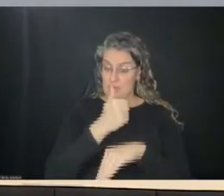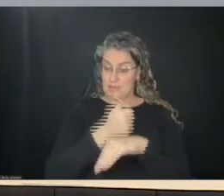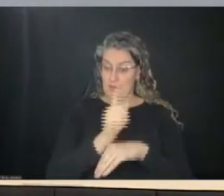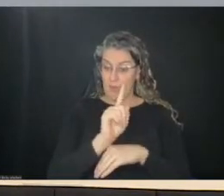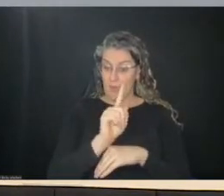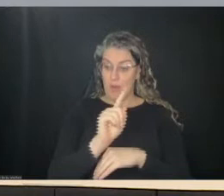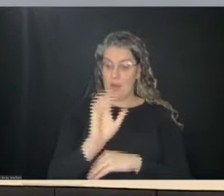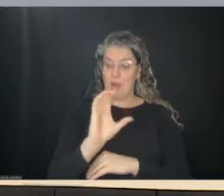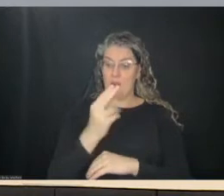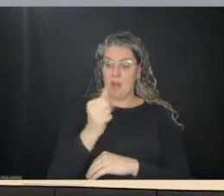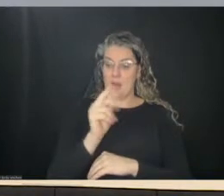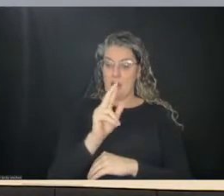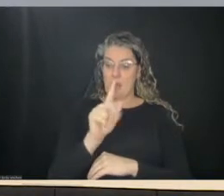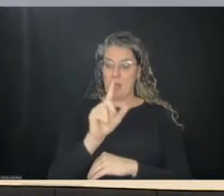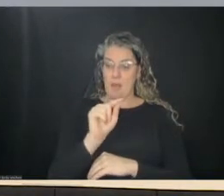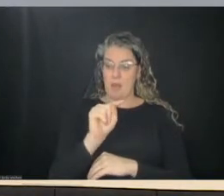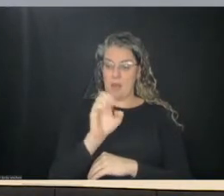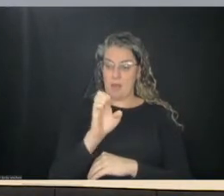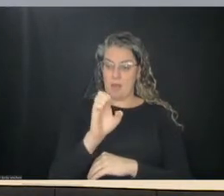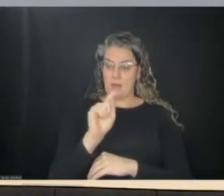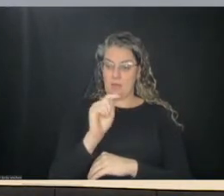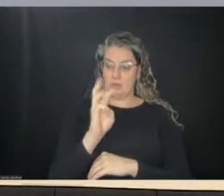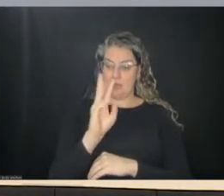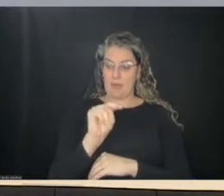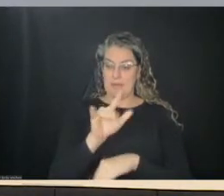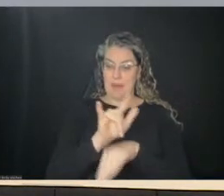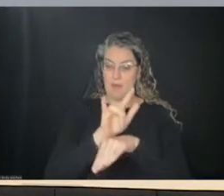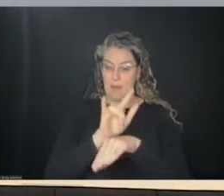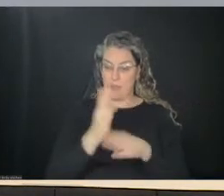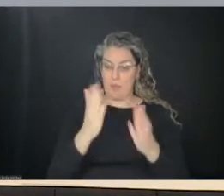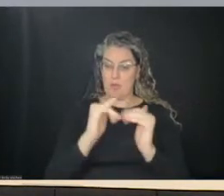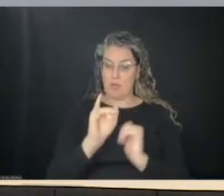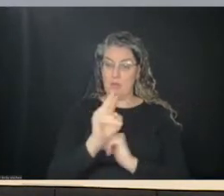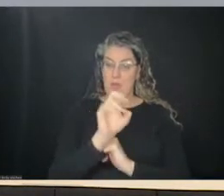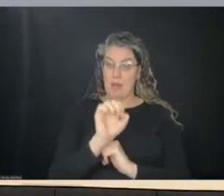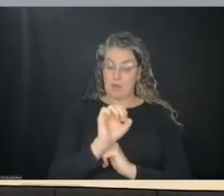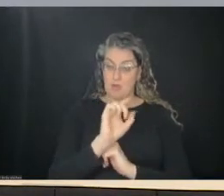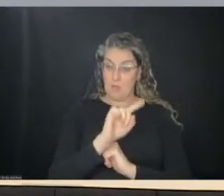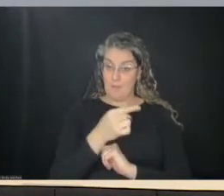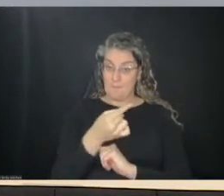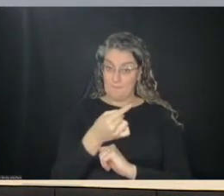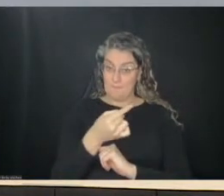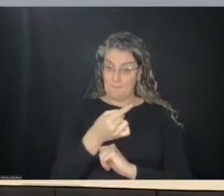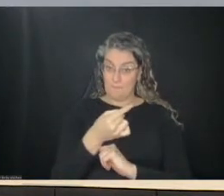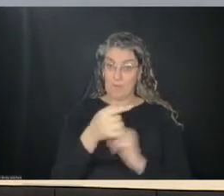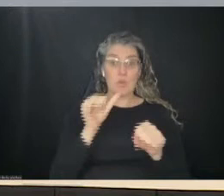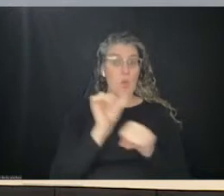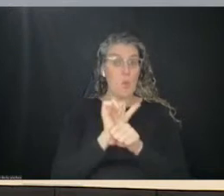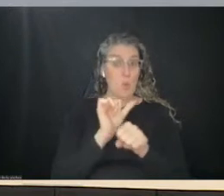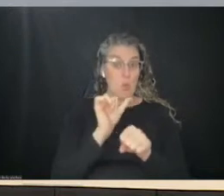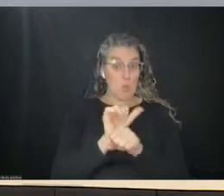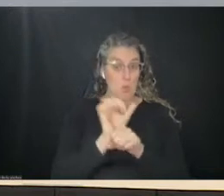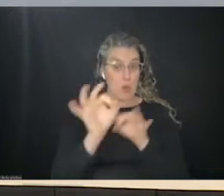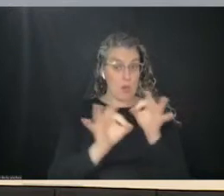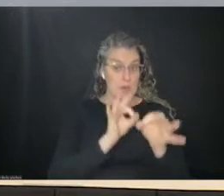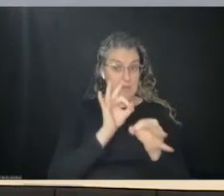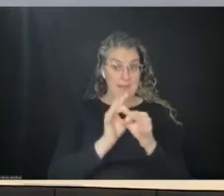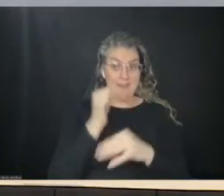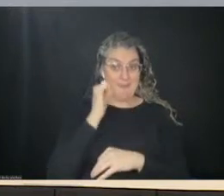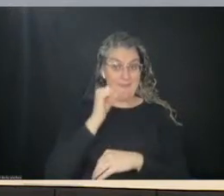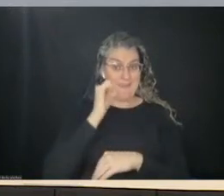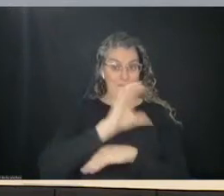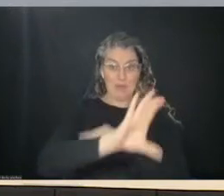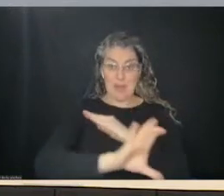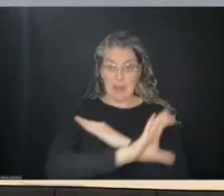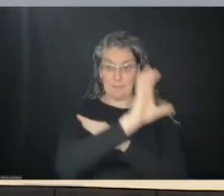Charlottetown Airport, effective June 3rd. Testing will be available for workers on a 24/7 basis at the Dickey